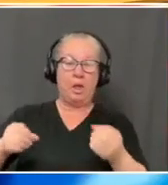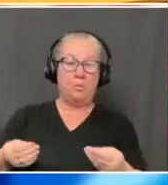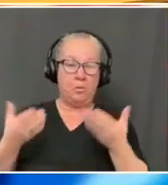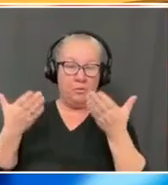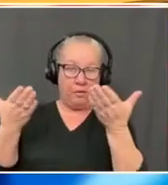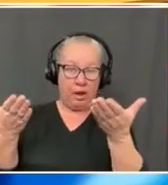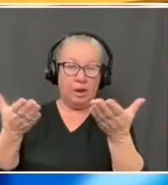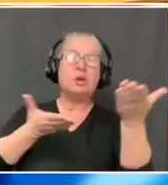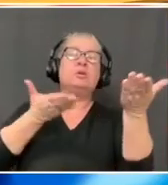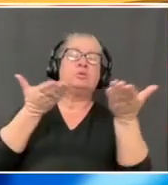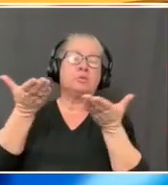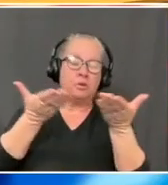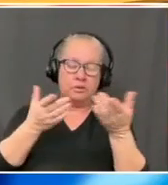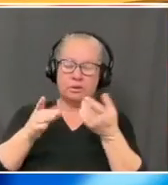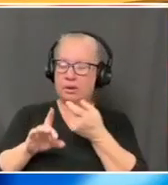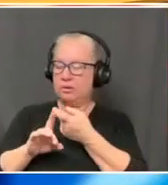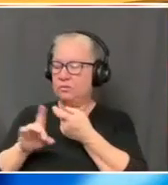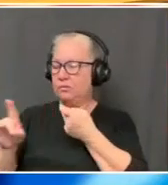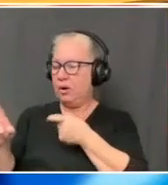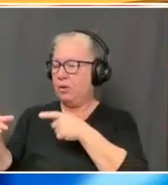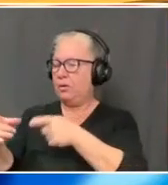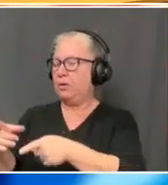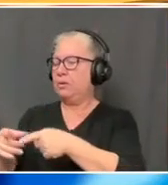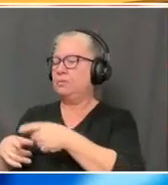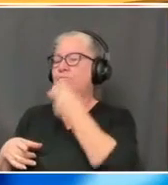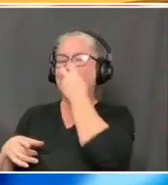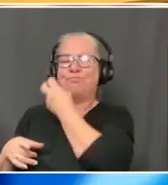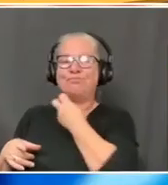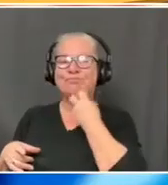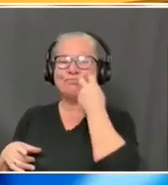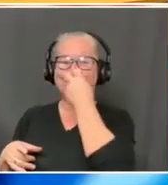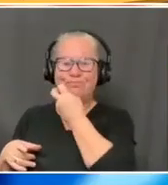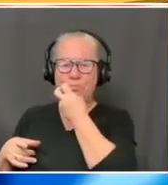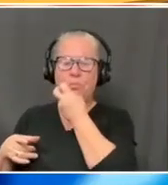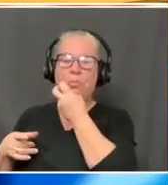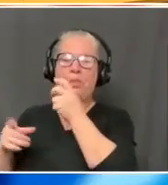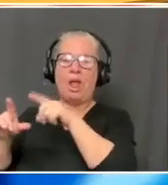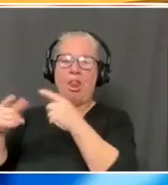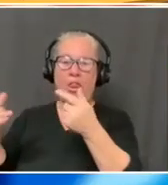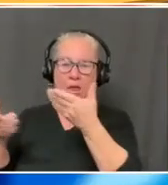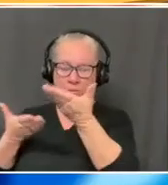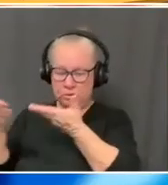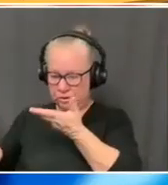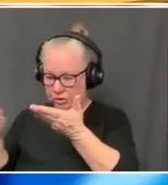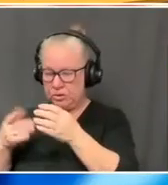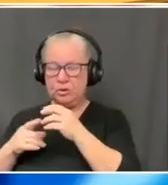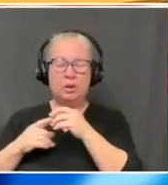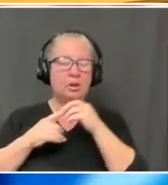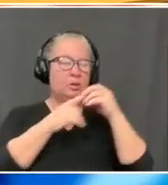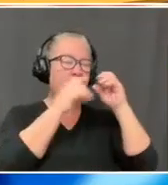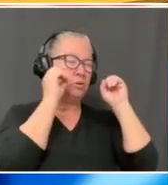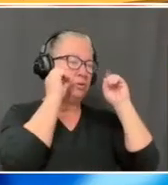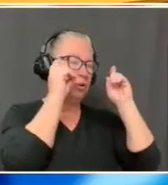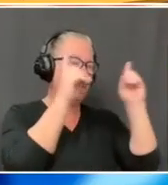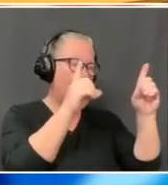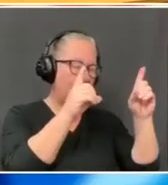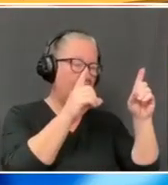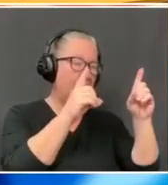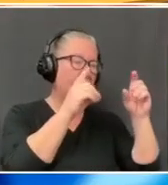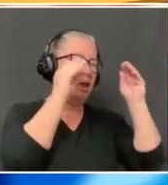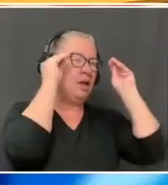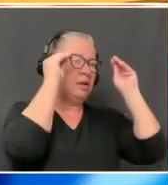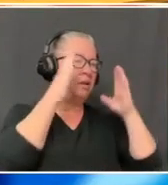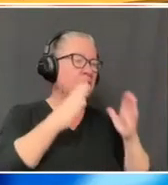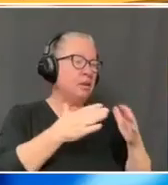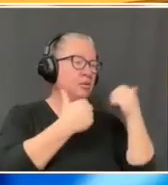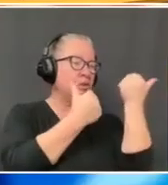be from speech and language services to the actual special education teacher and support, occupational